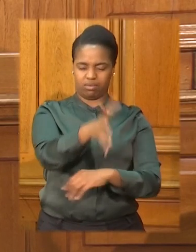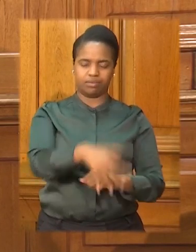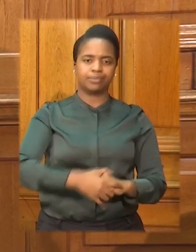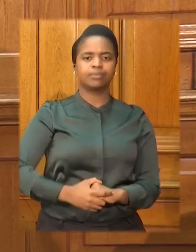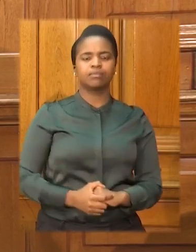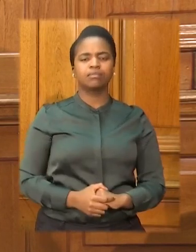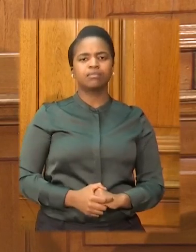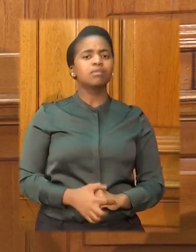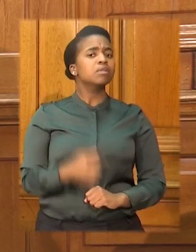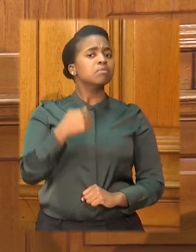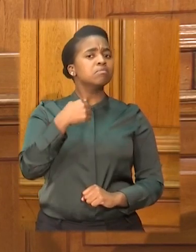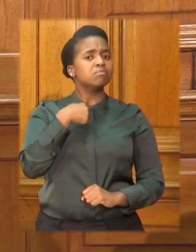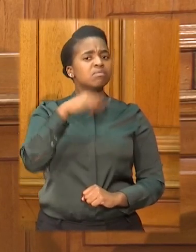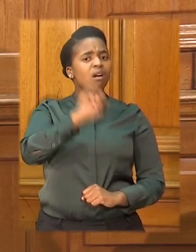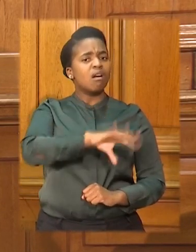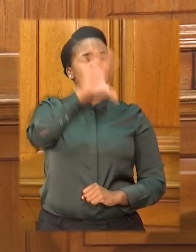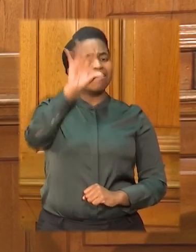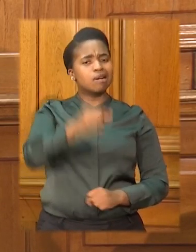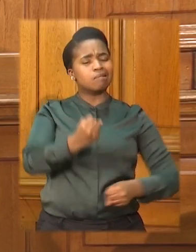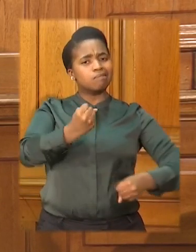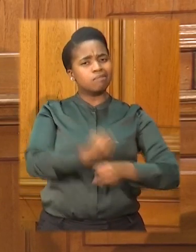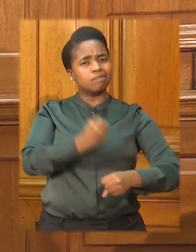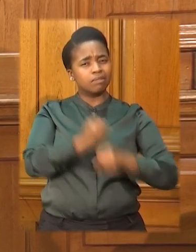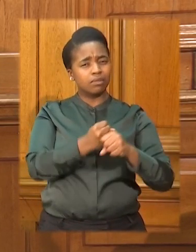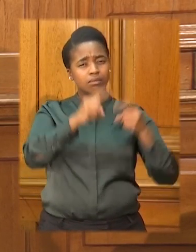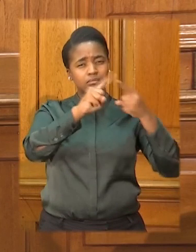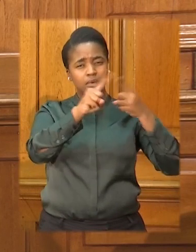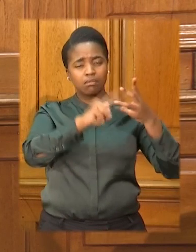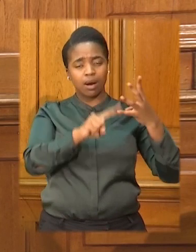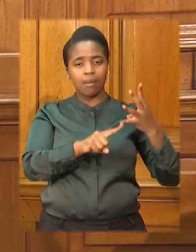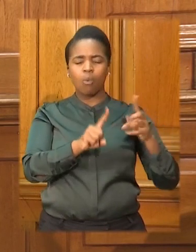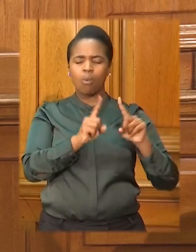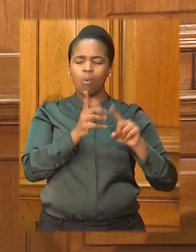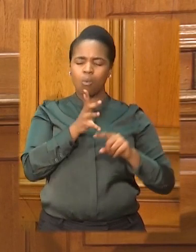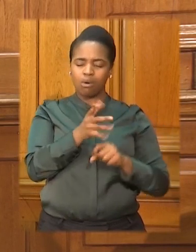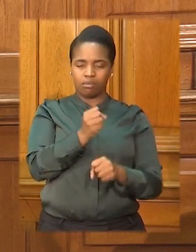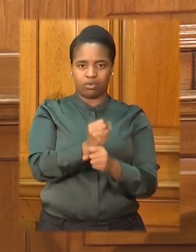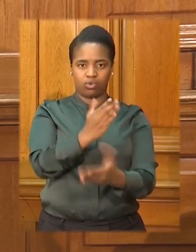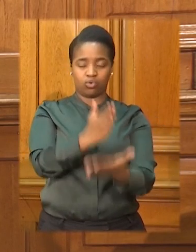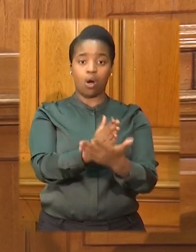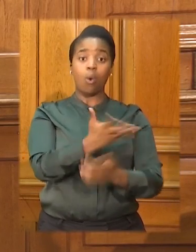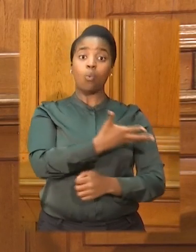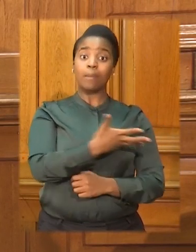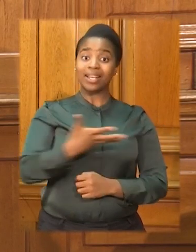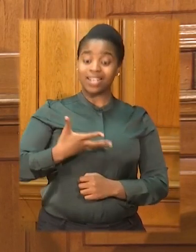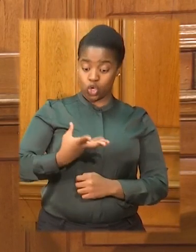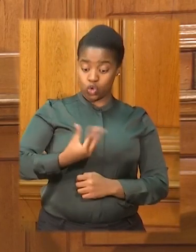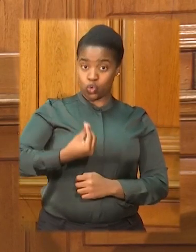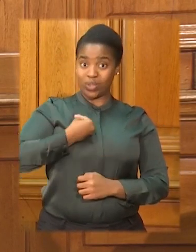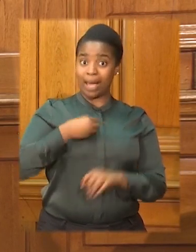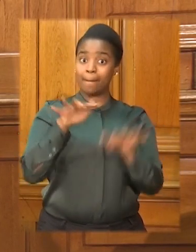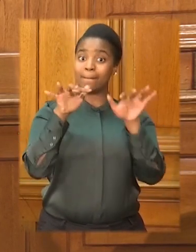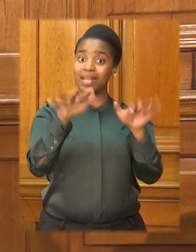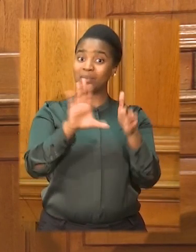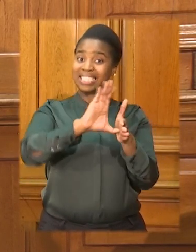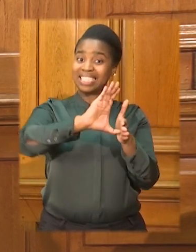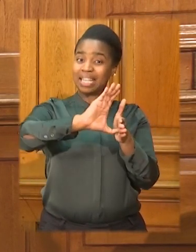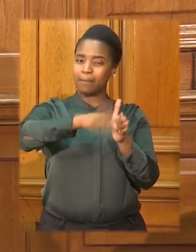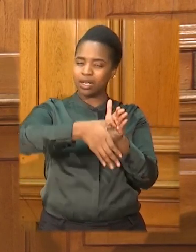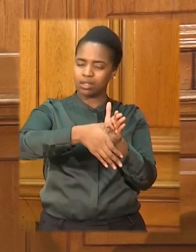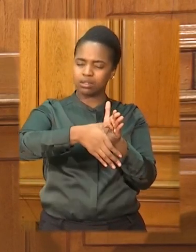measures, we are determined to ensure that women, young people, and persons